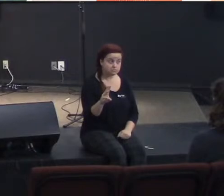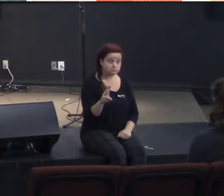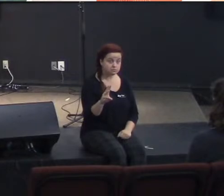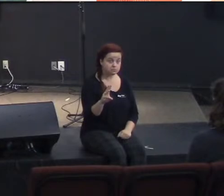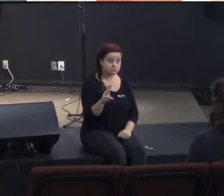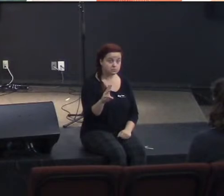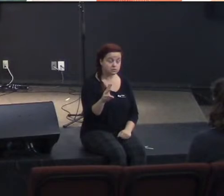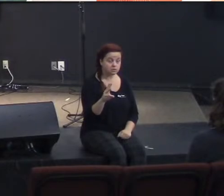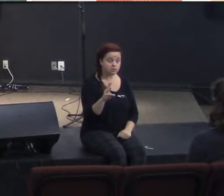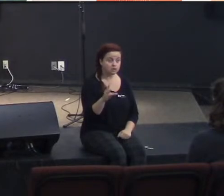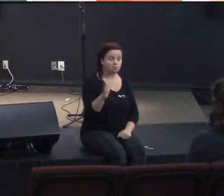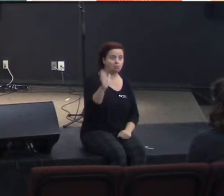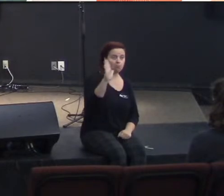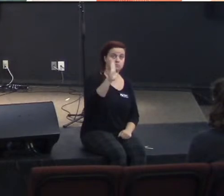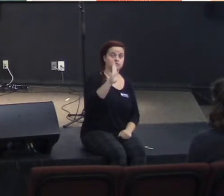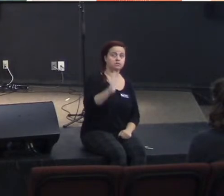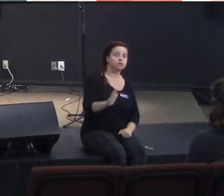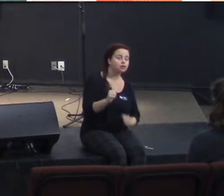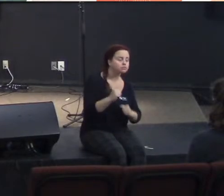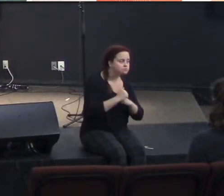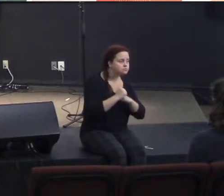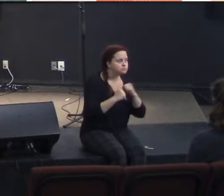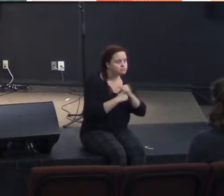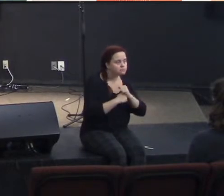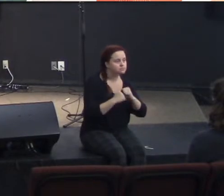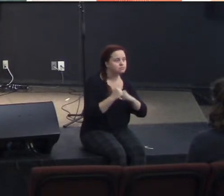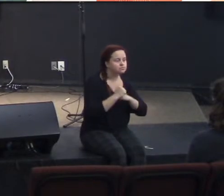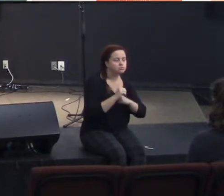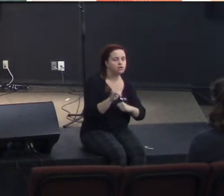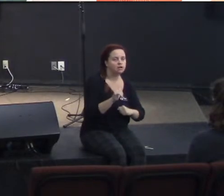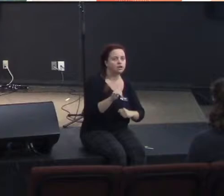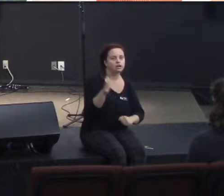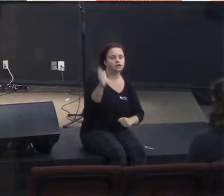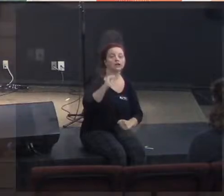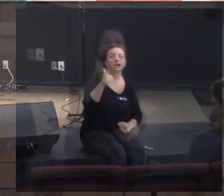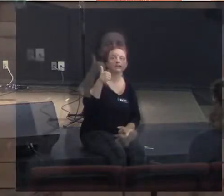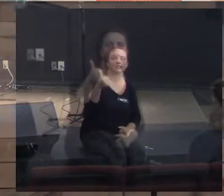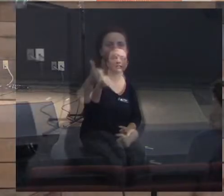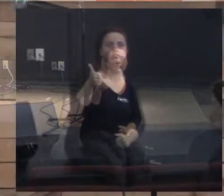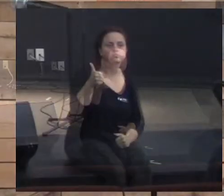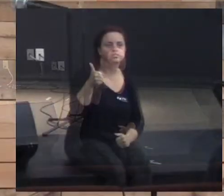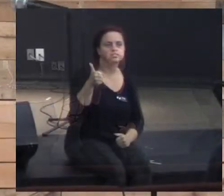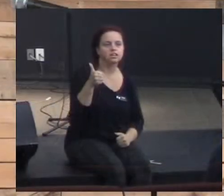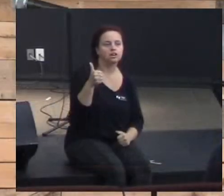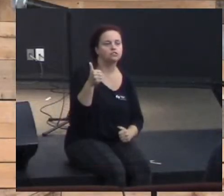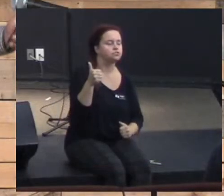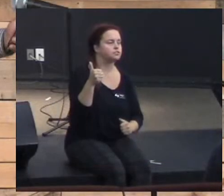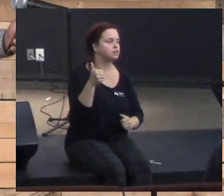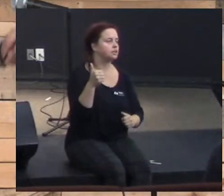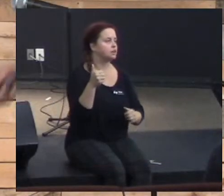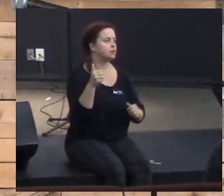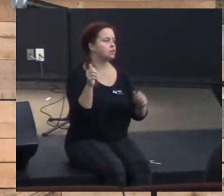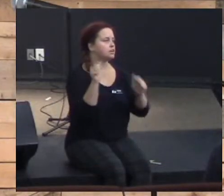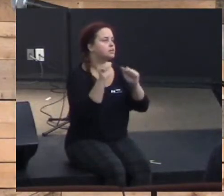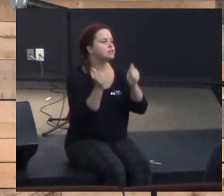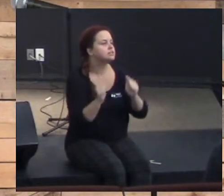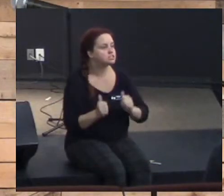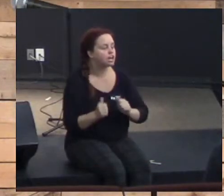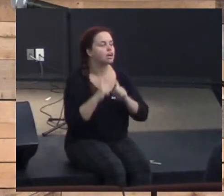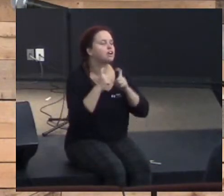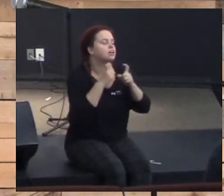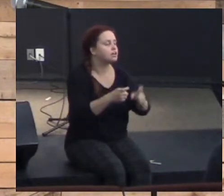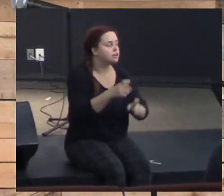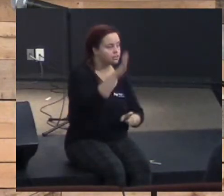divine structures, structures that God himself designed and gave to men to